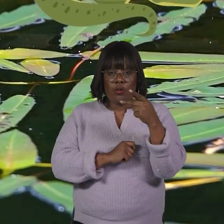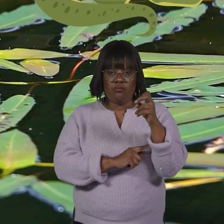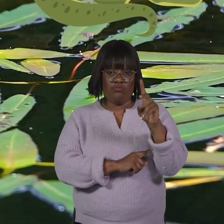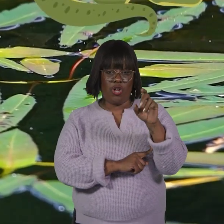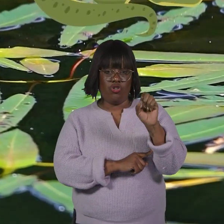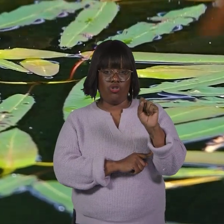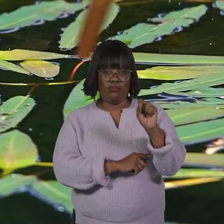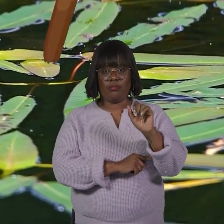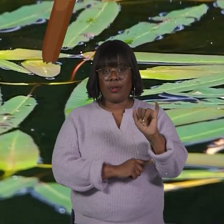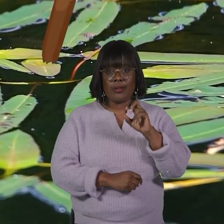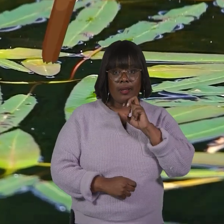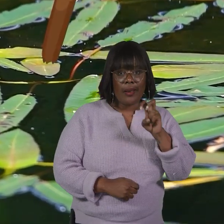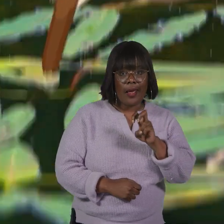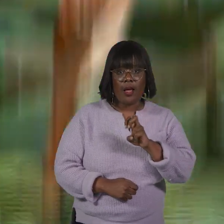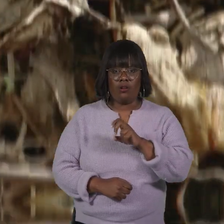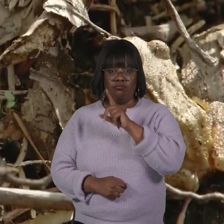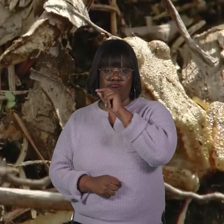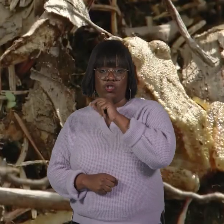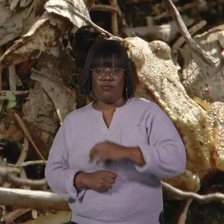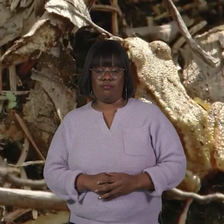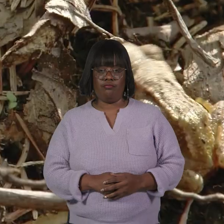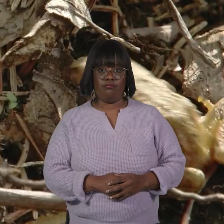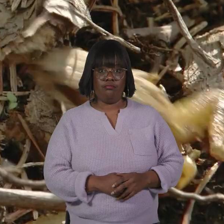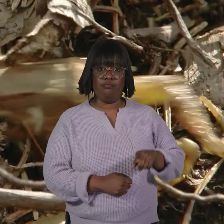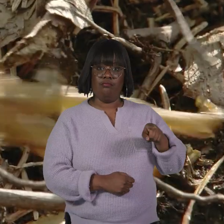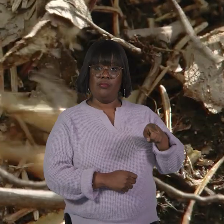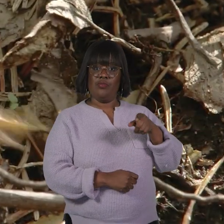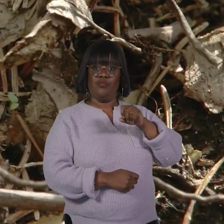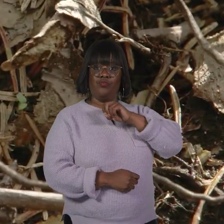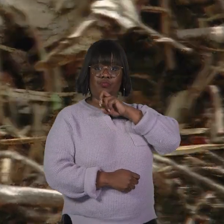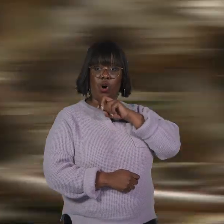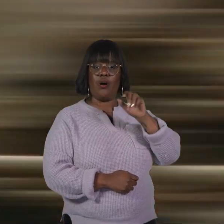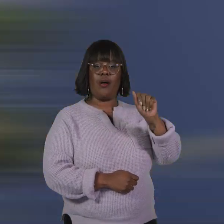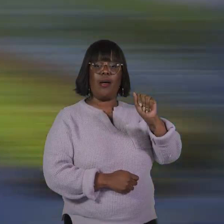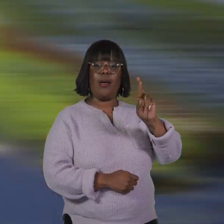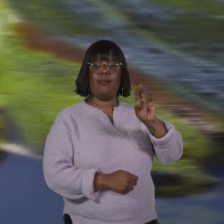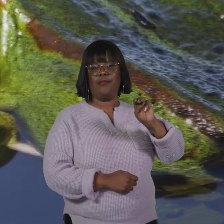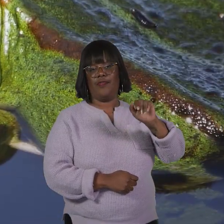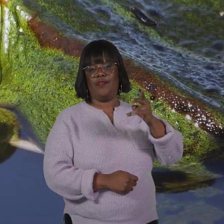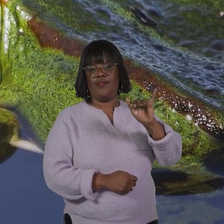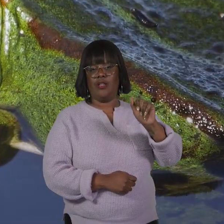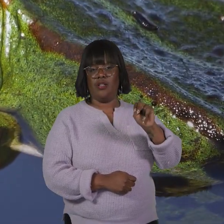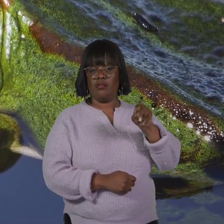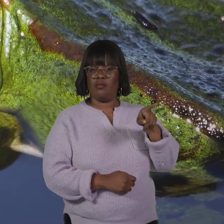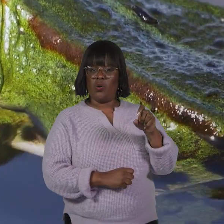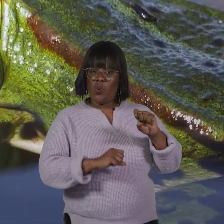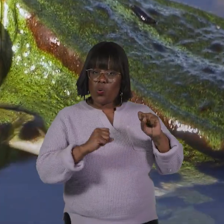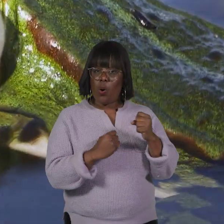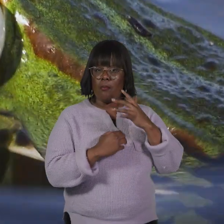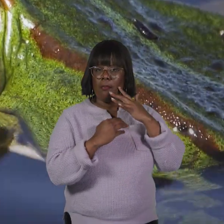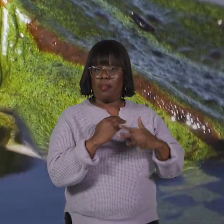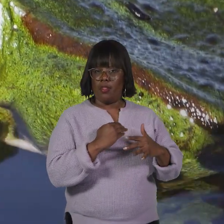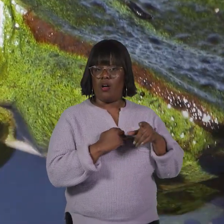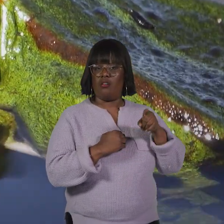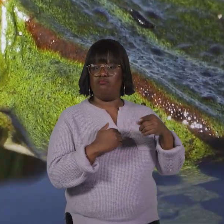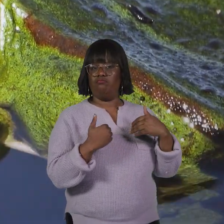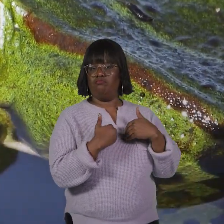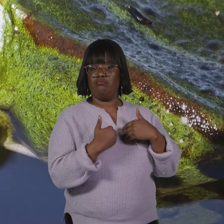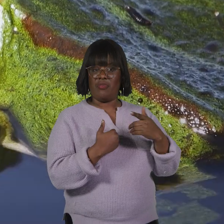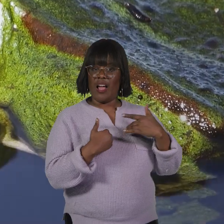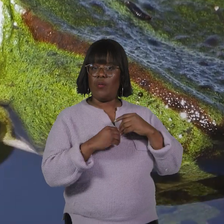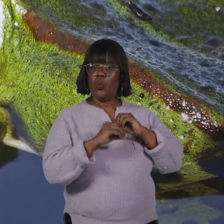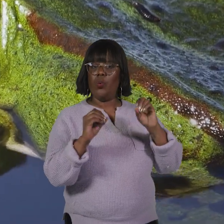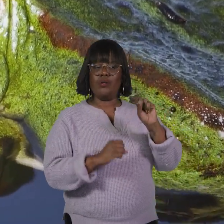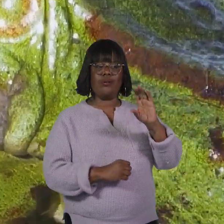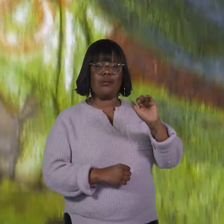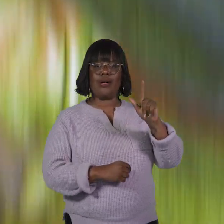snakes or birds. Frogs are amphibians. Amphibians are cold-blooded vertebrates that